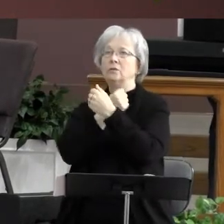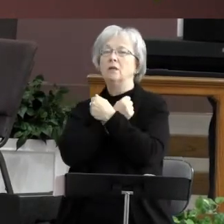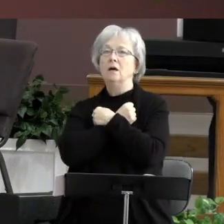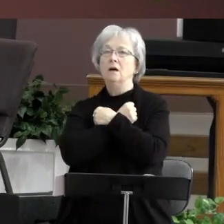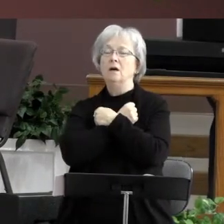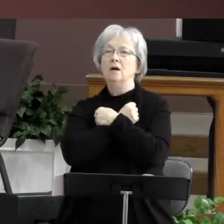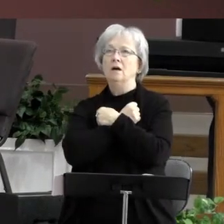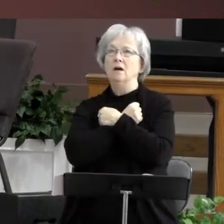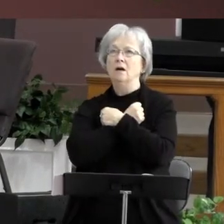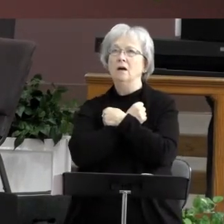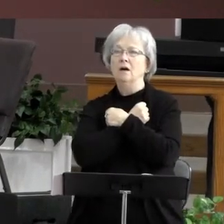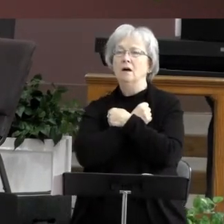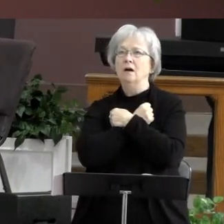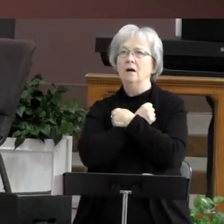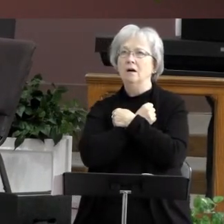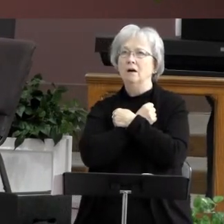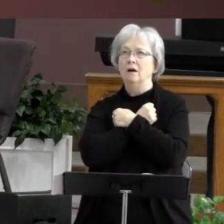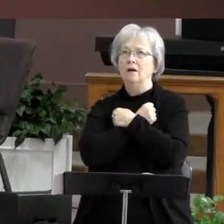Father's